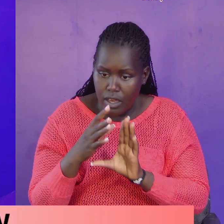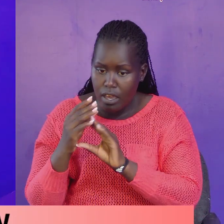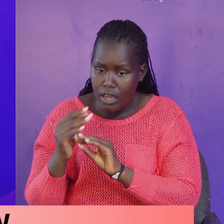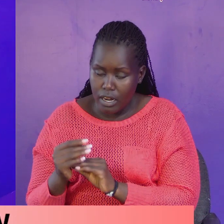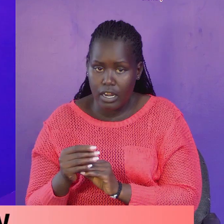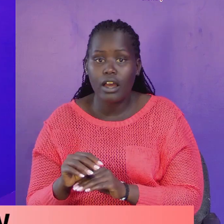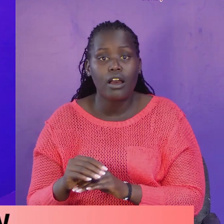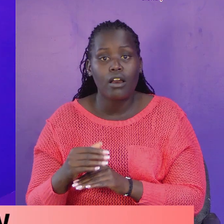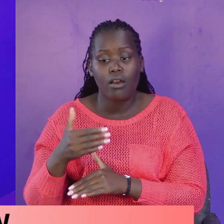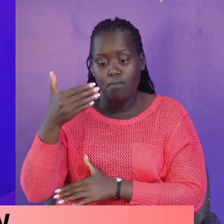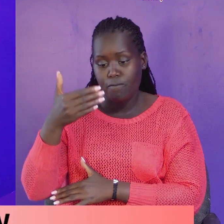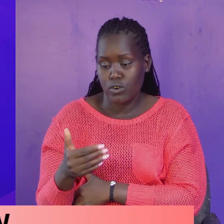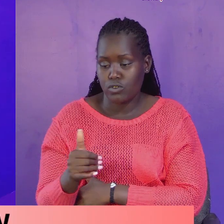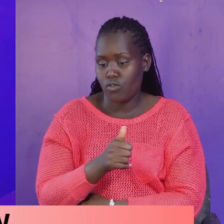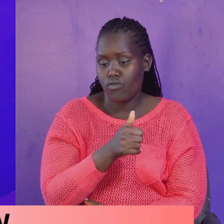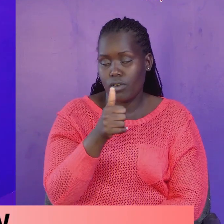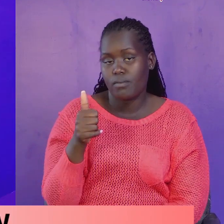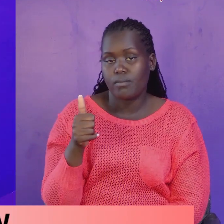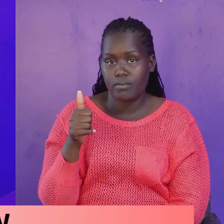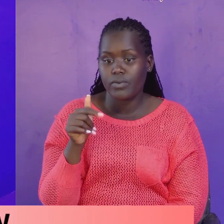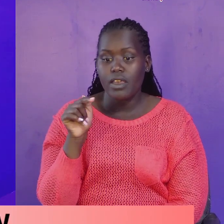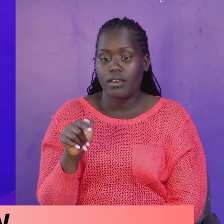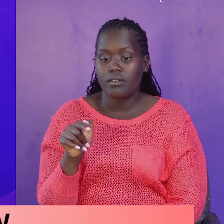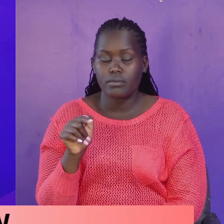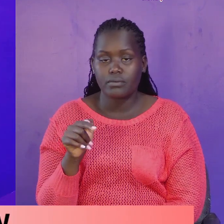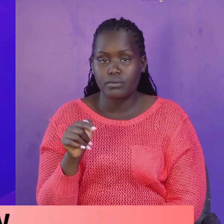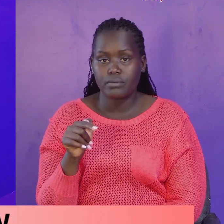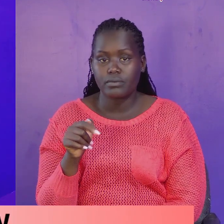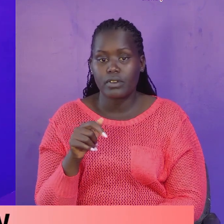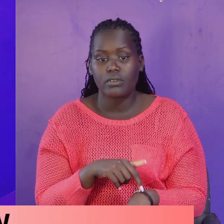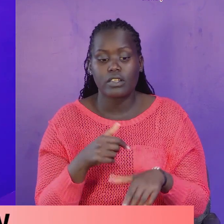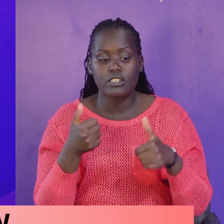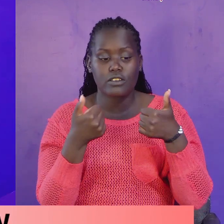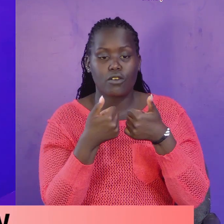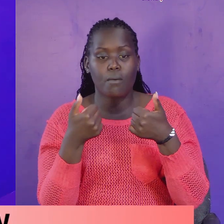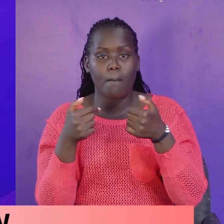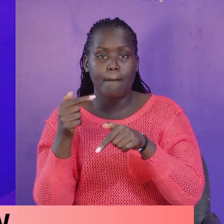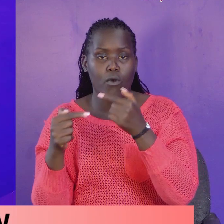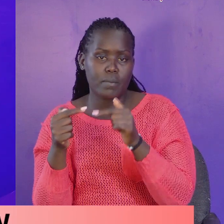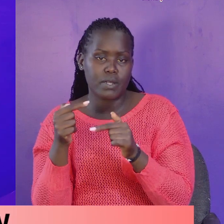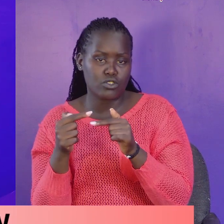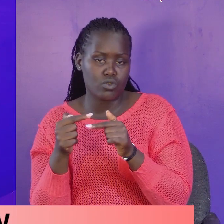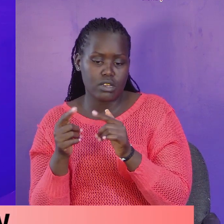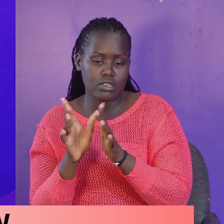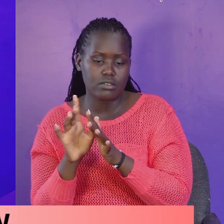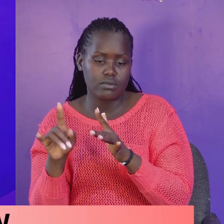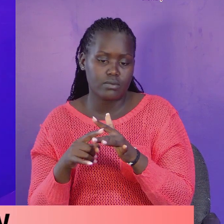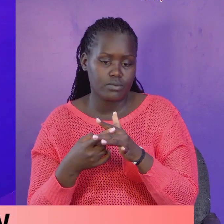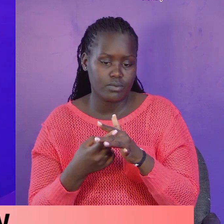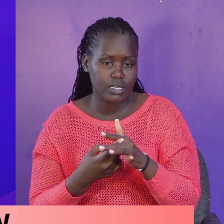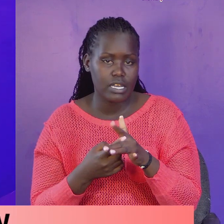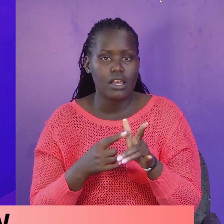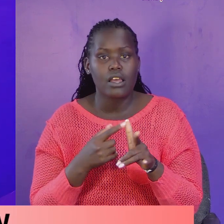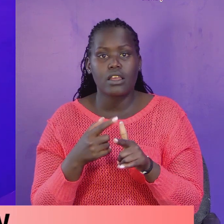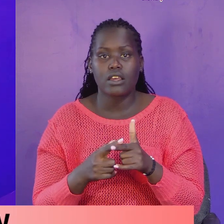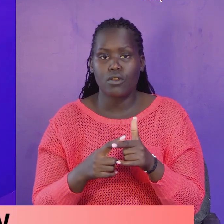in front of others. Yeah. So in that, when that competition is starting, there is that you hit someone's